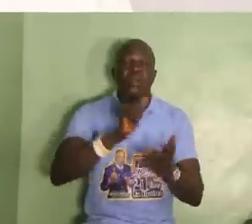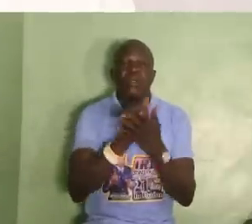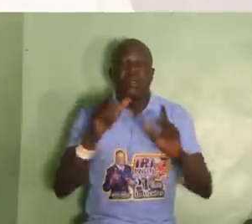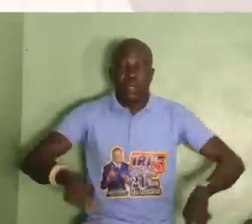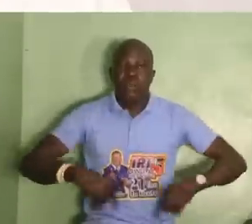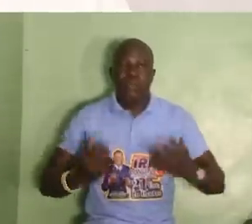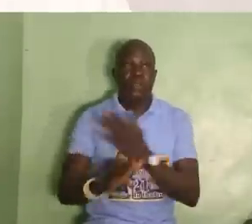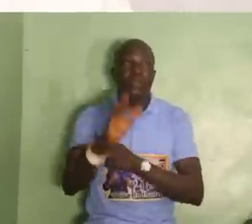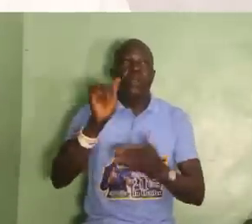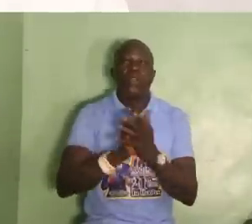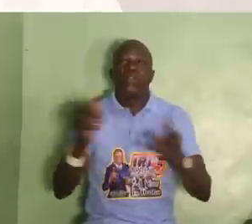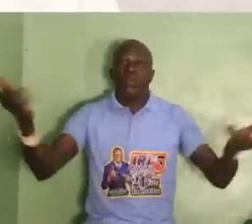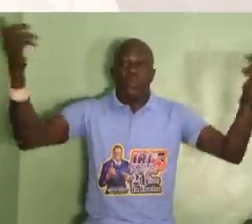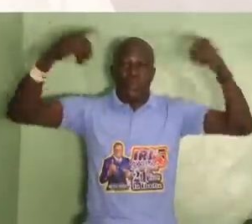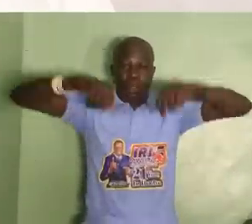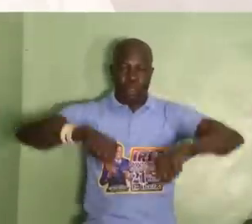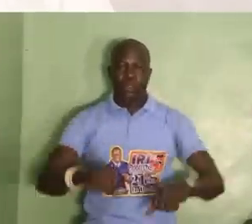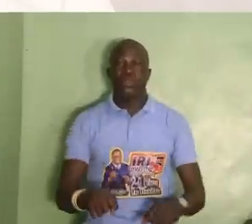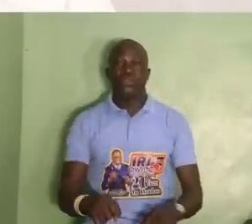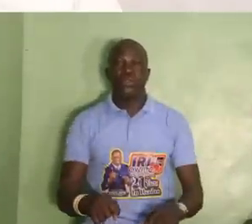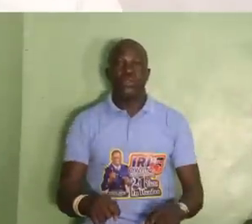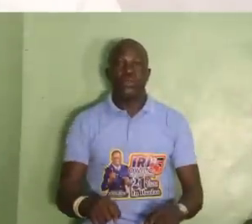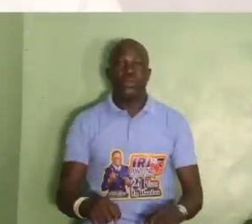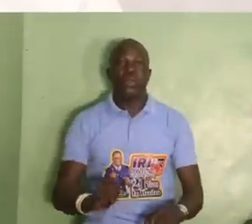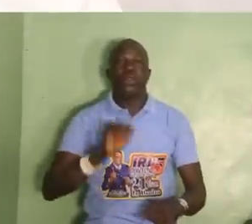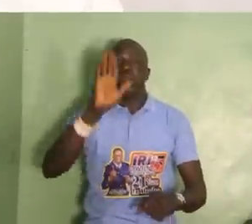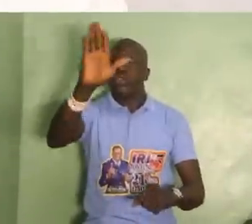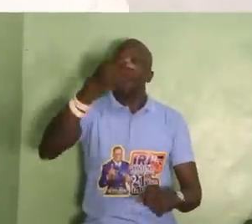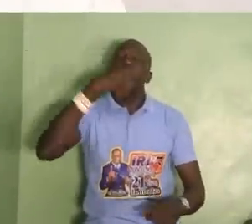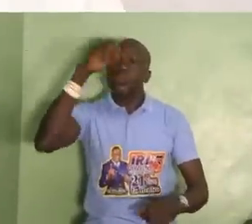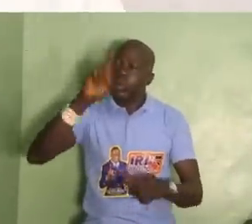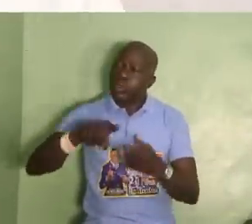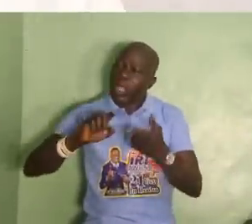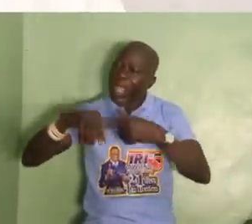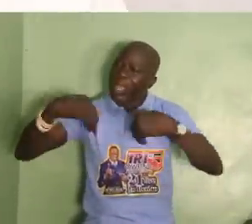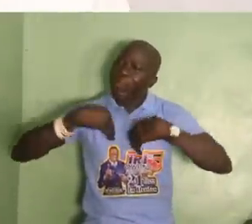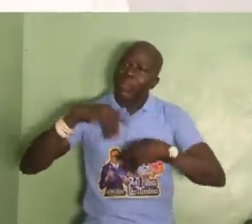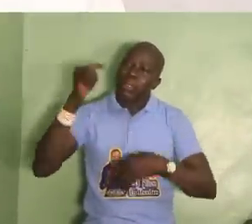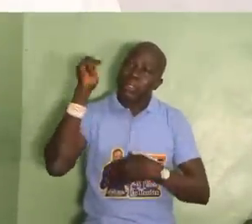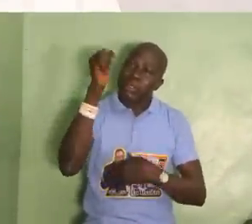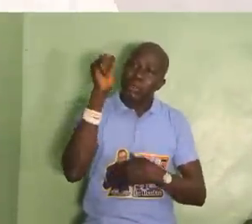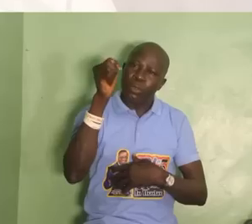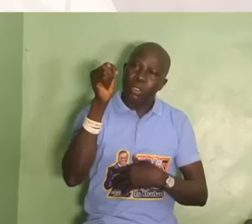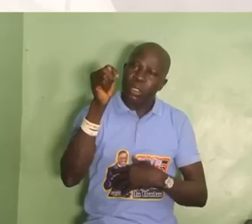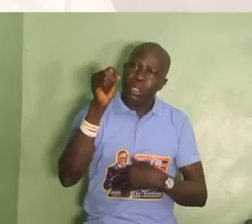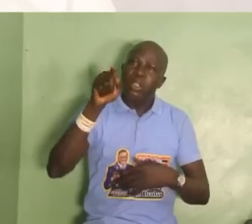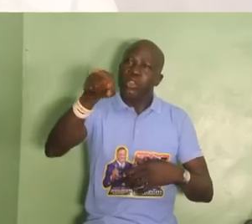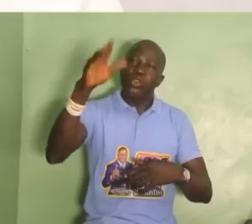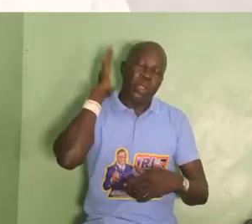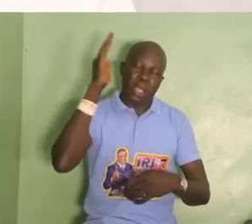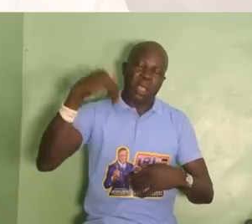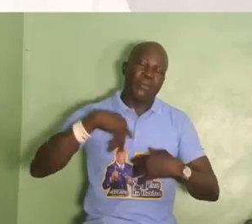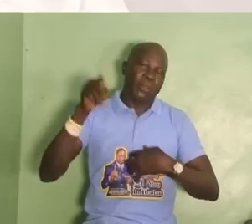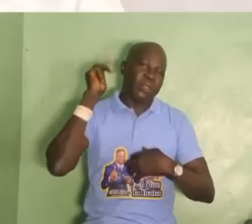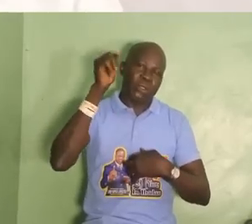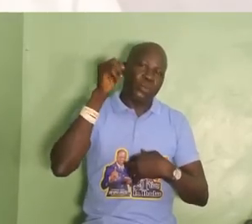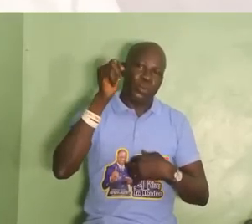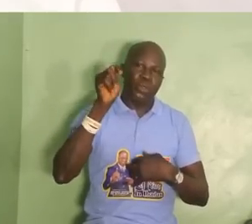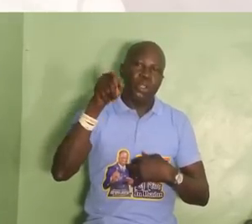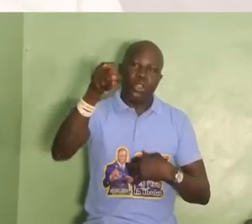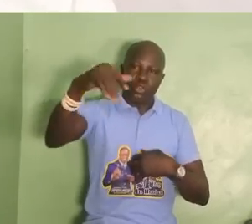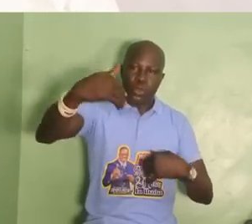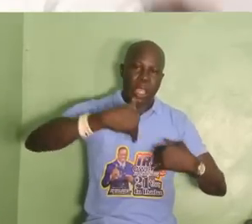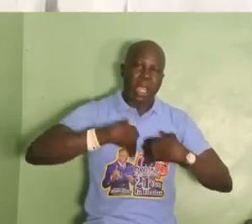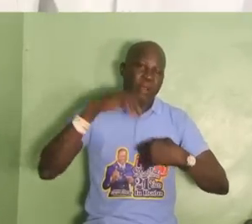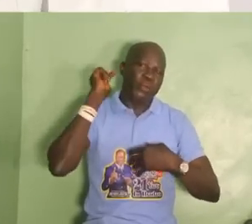mo soro mi o mo da soro I speak not alone mi mende sami o I don't know the one that can say bo ba le sami people can say ani mo pa lase lo nko